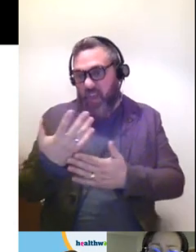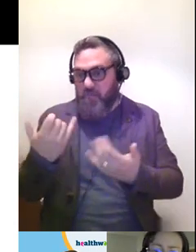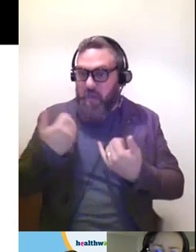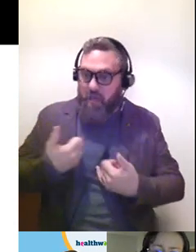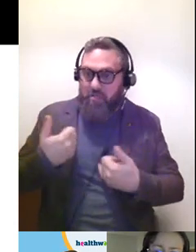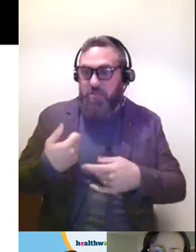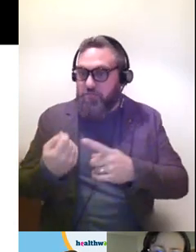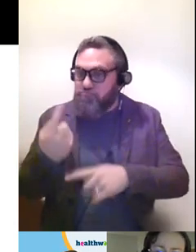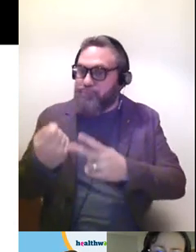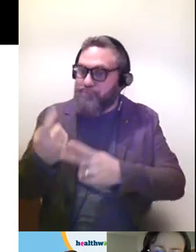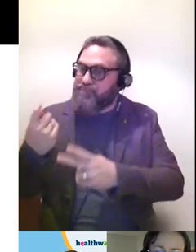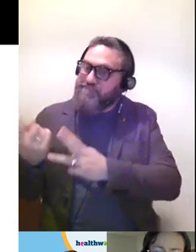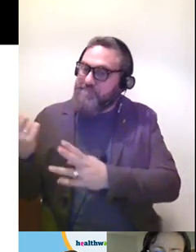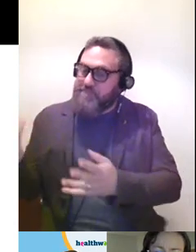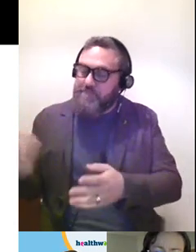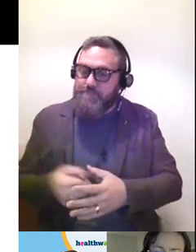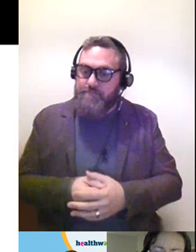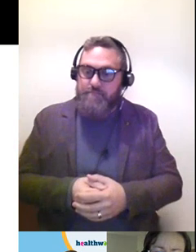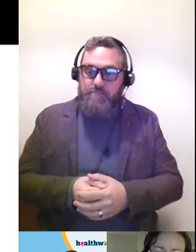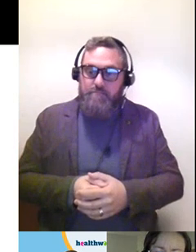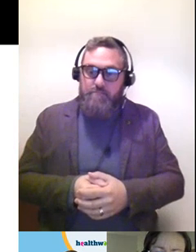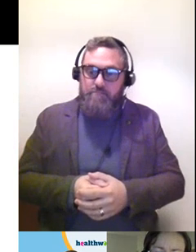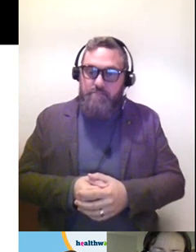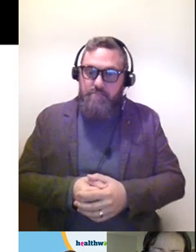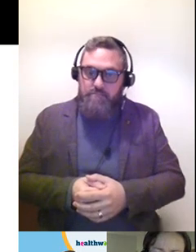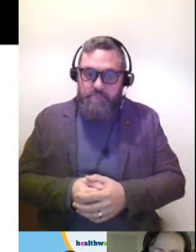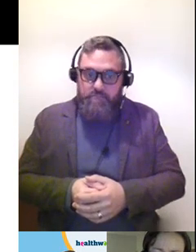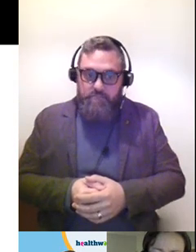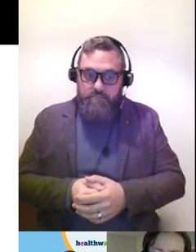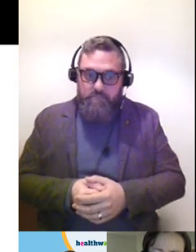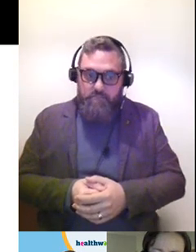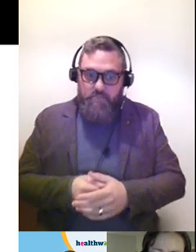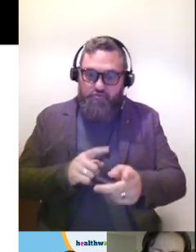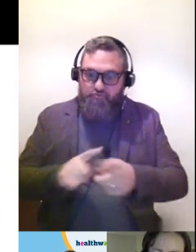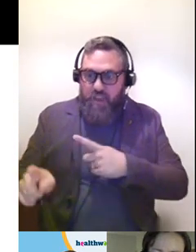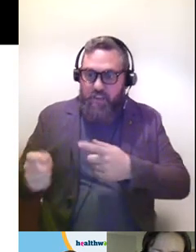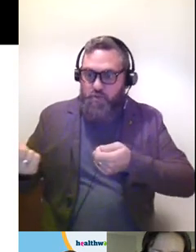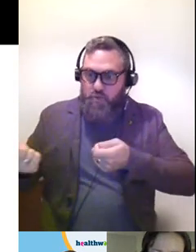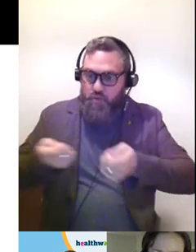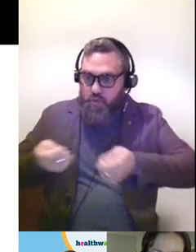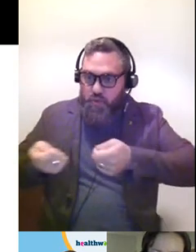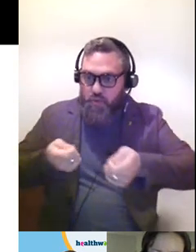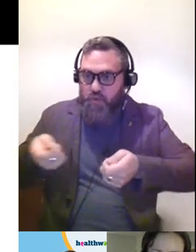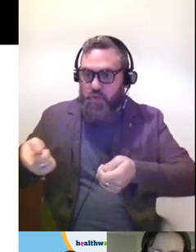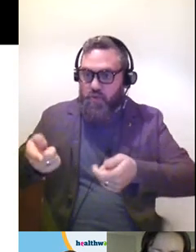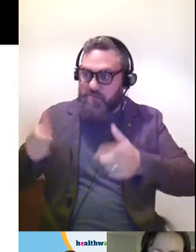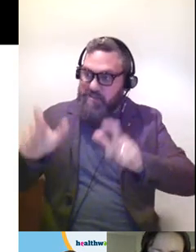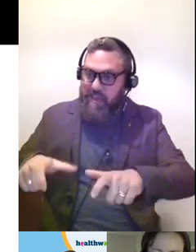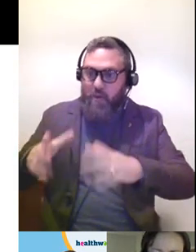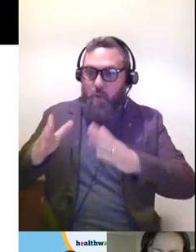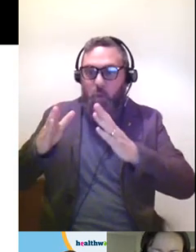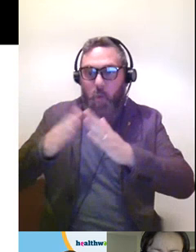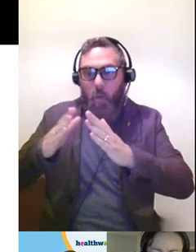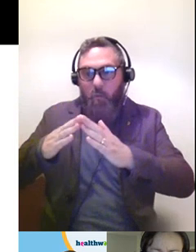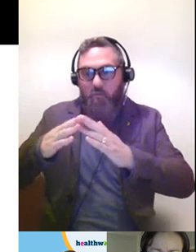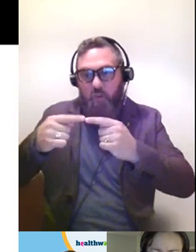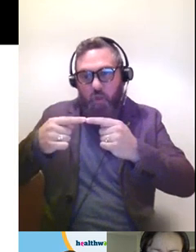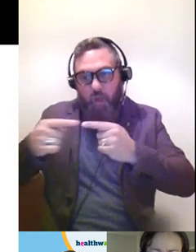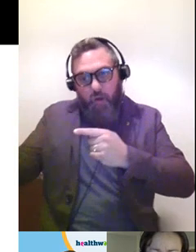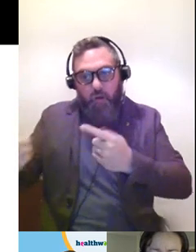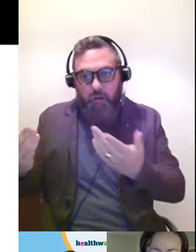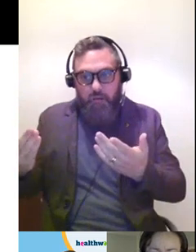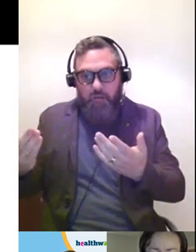health. And we want to do more to help people manage those conditions longer at home, and